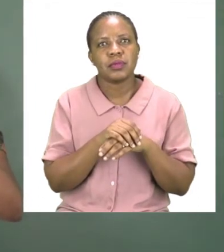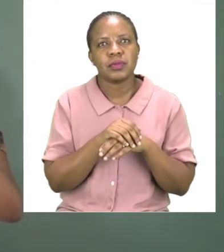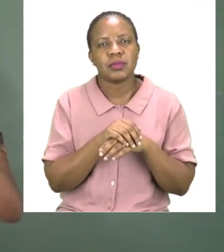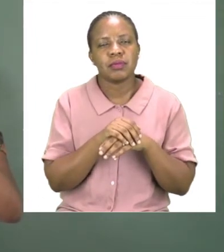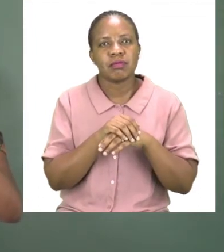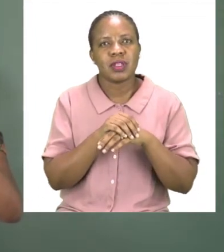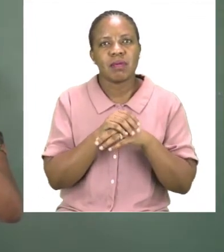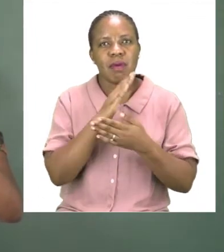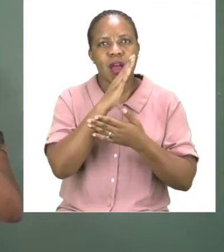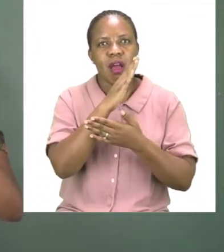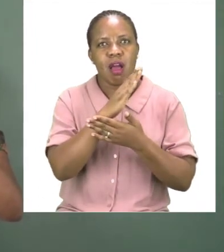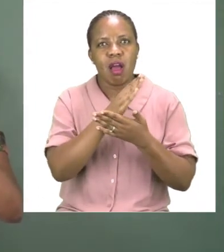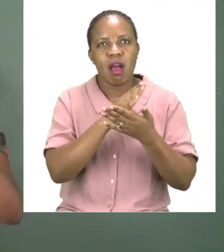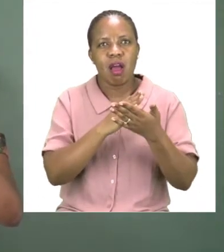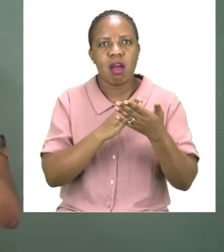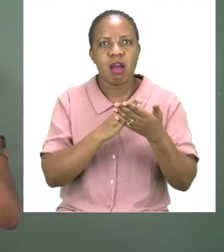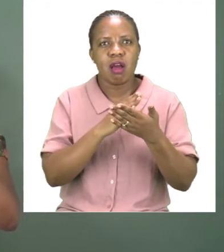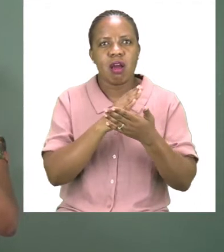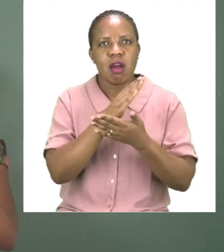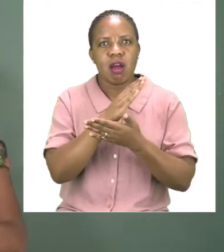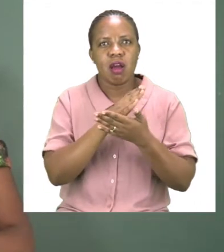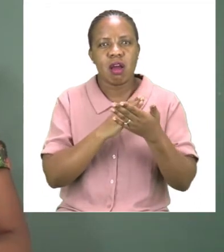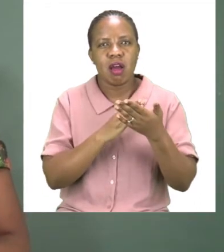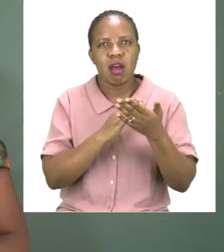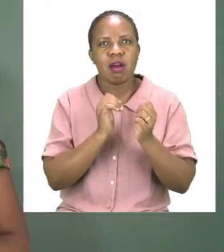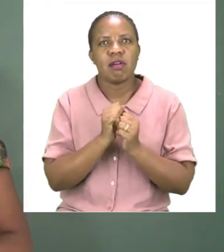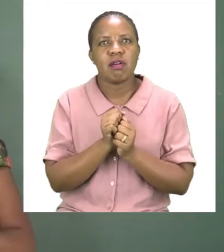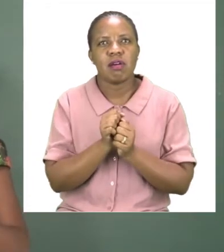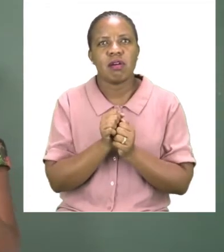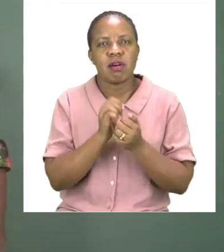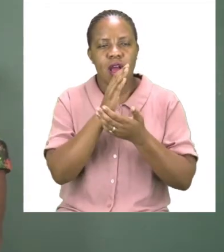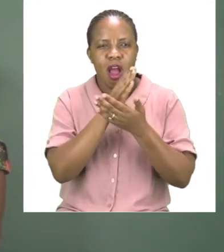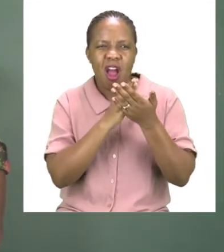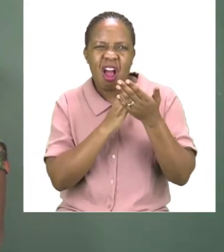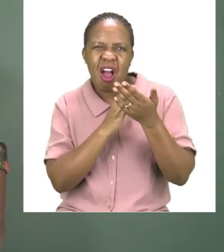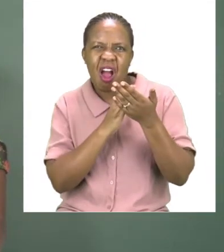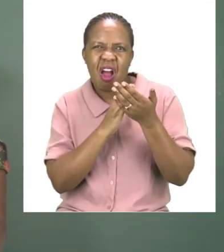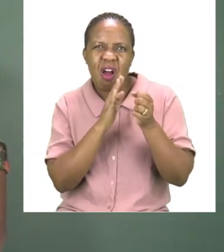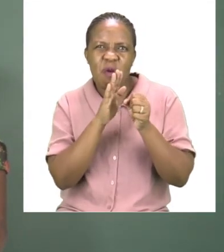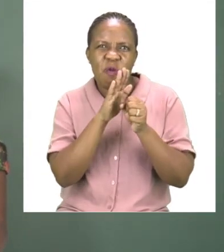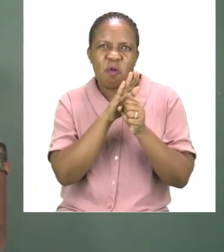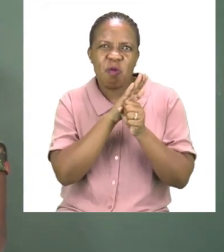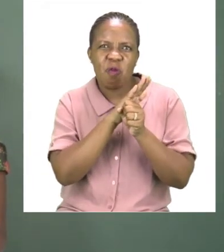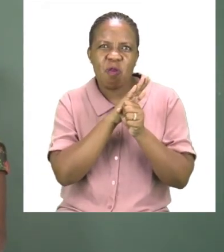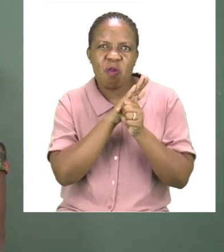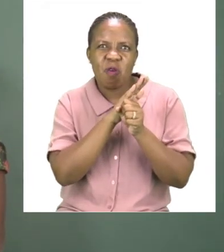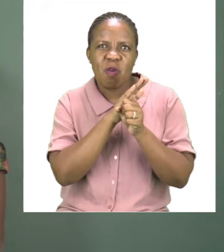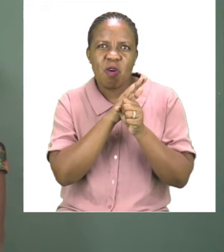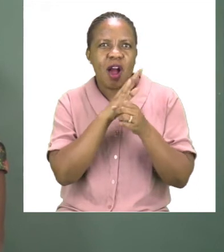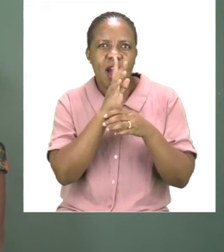water. So if you're going to draw a line for half full you need to draw a line that is in the